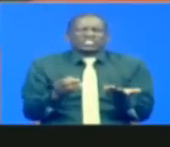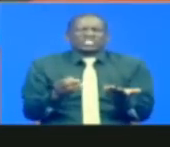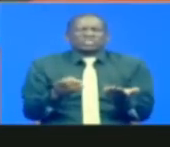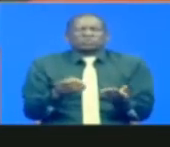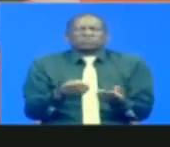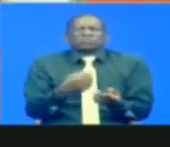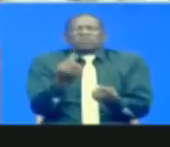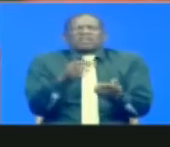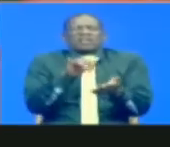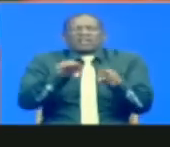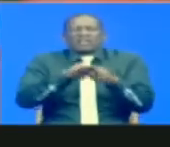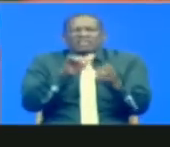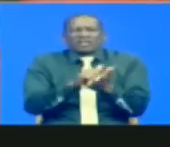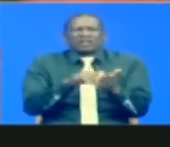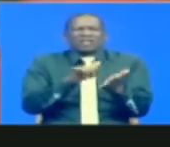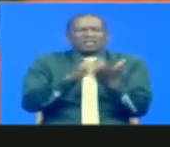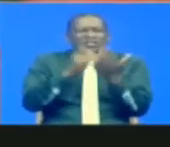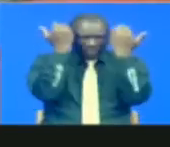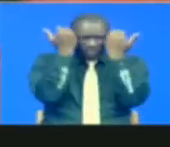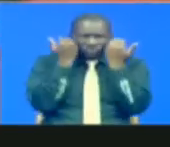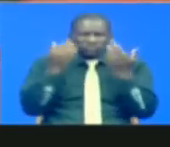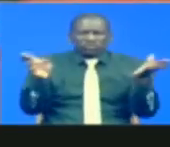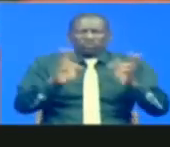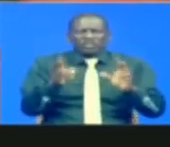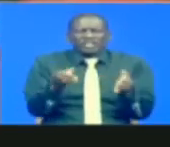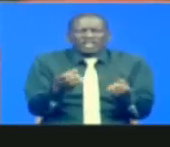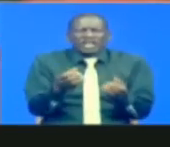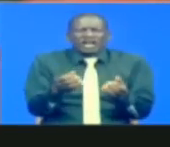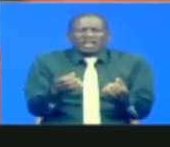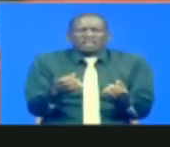the judiciary had already cleared Mr. Qureshi.